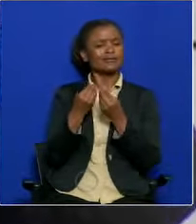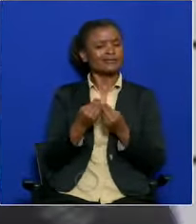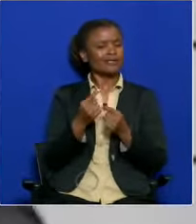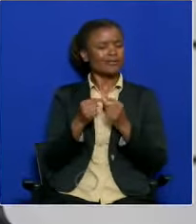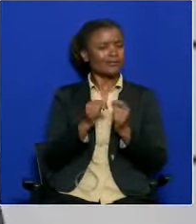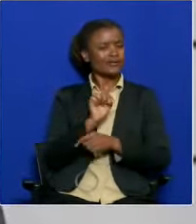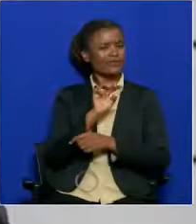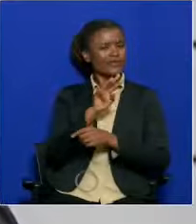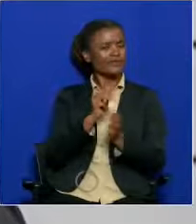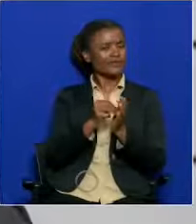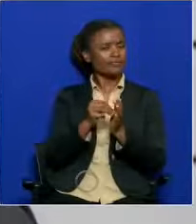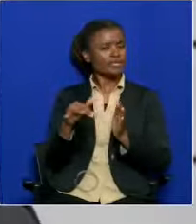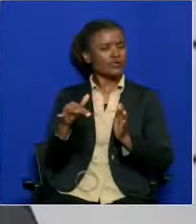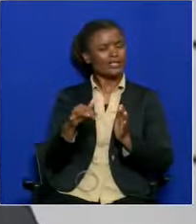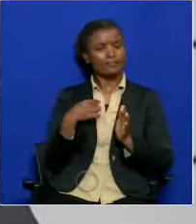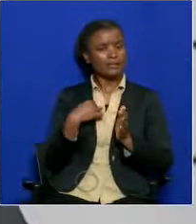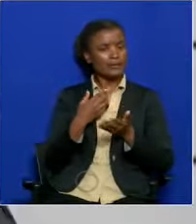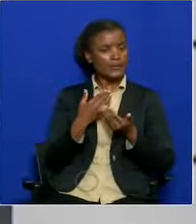it. But